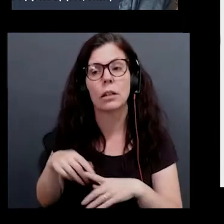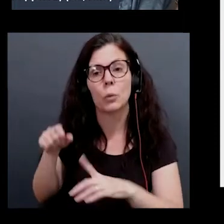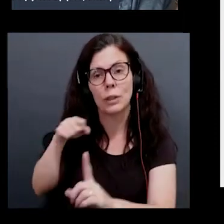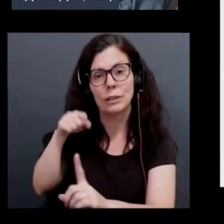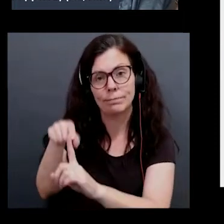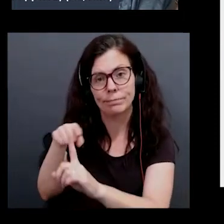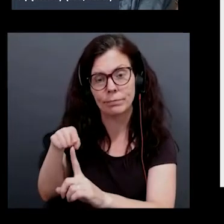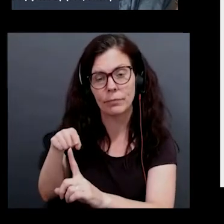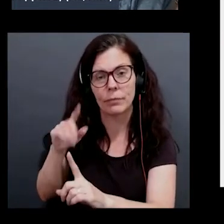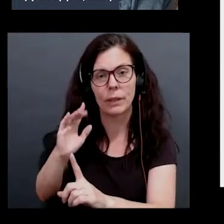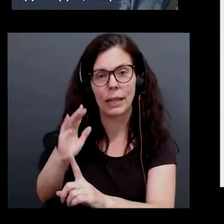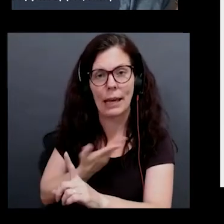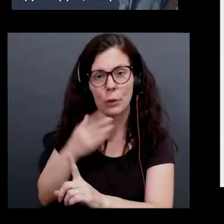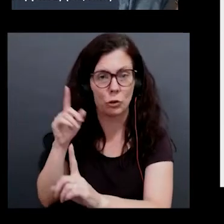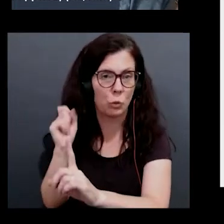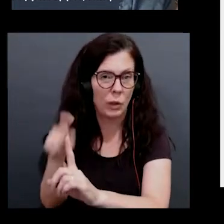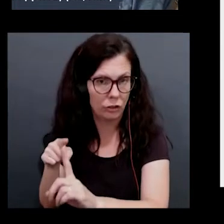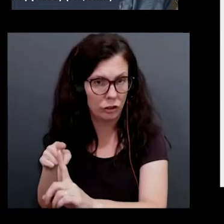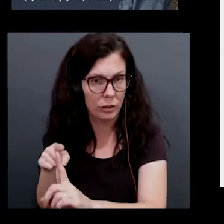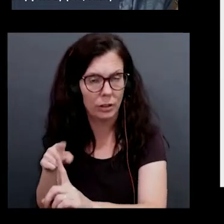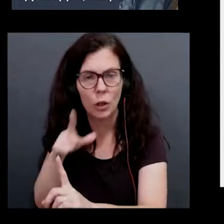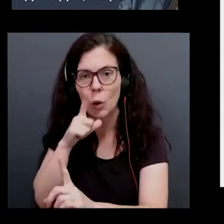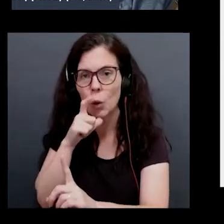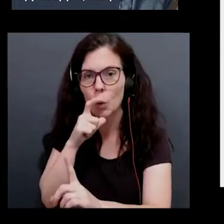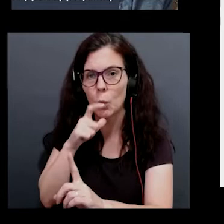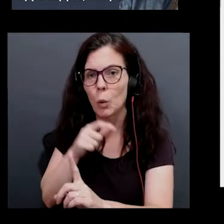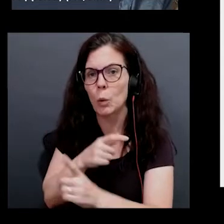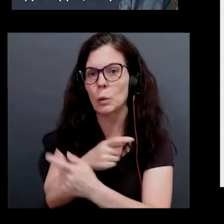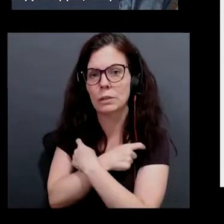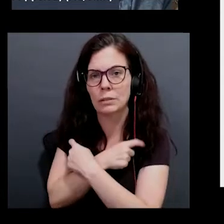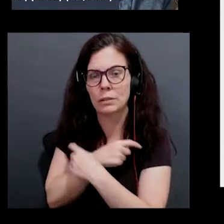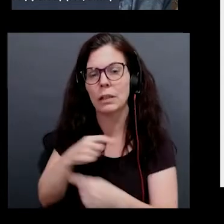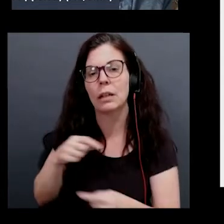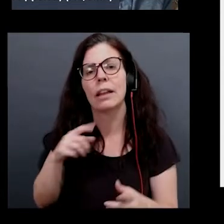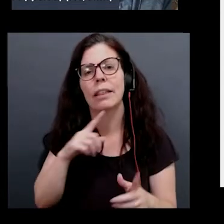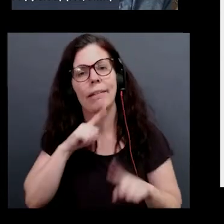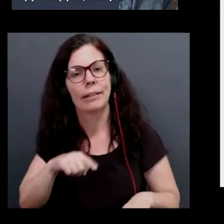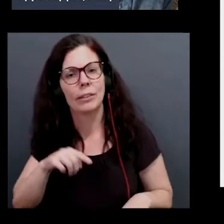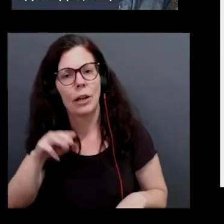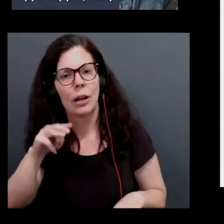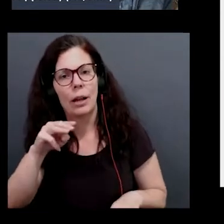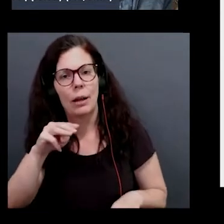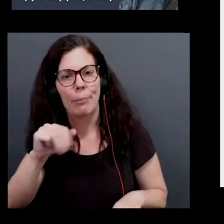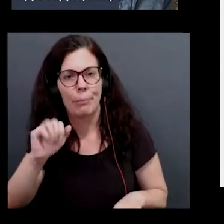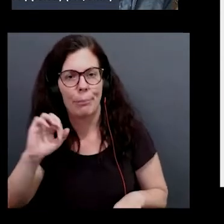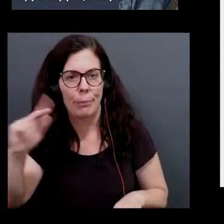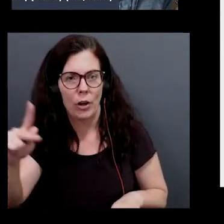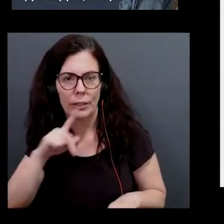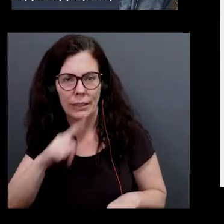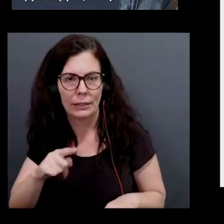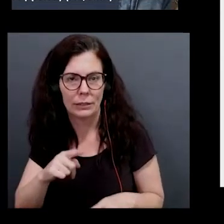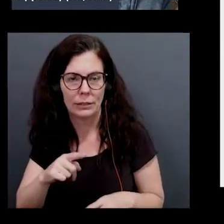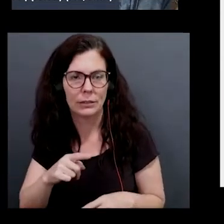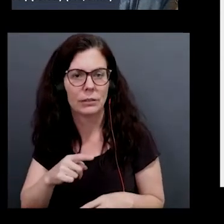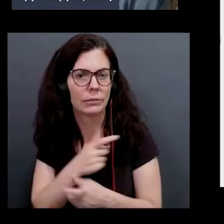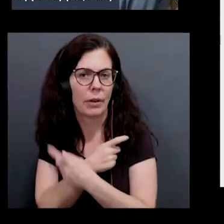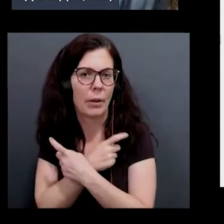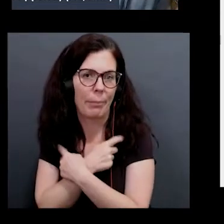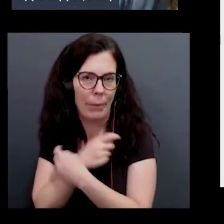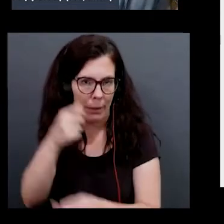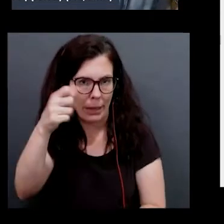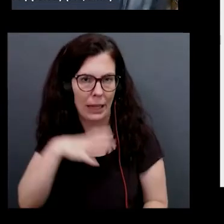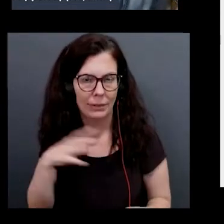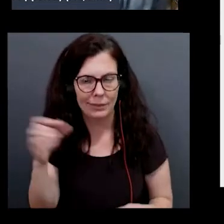question, right? Who is Batman? Mark is Batman, and it comes back with the answer that Mark is in fact Batman. And this is